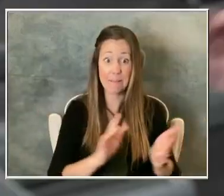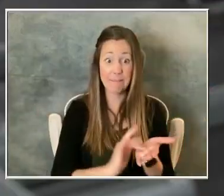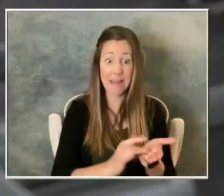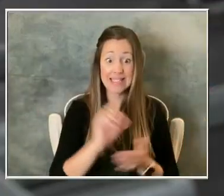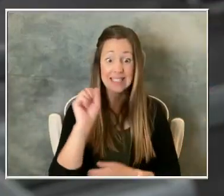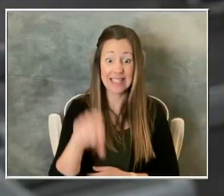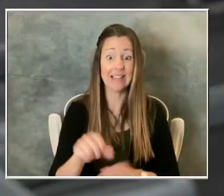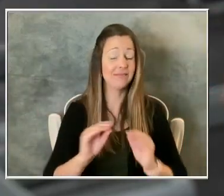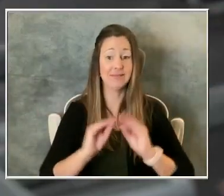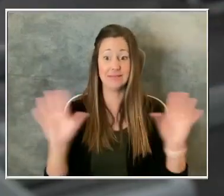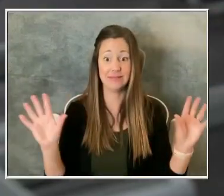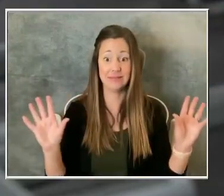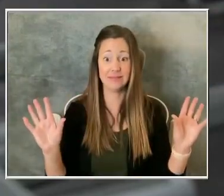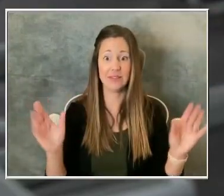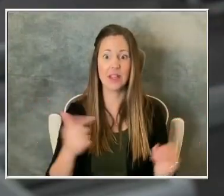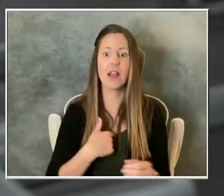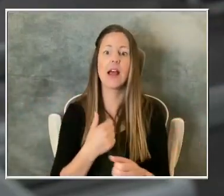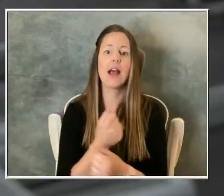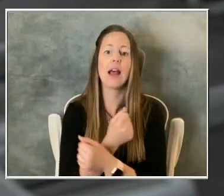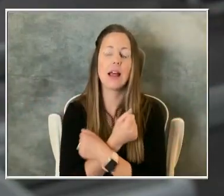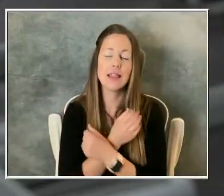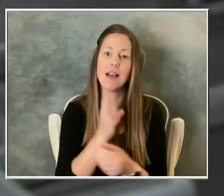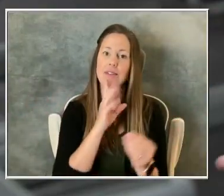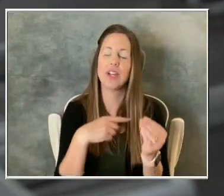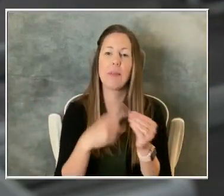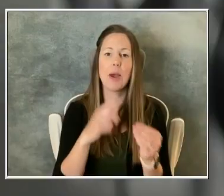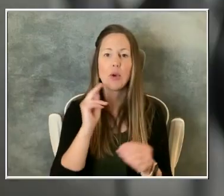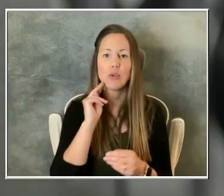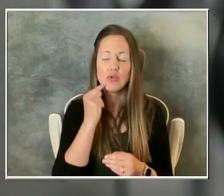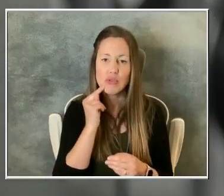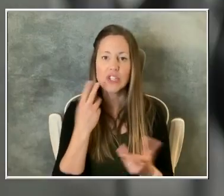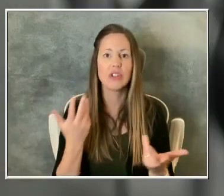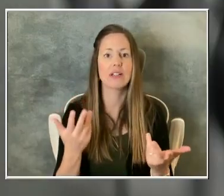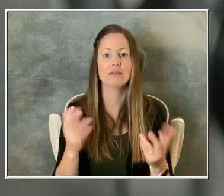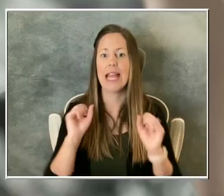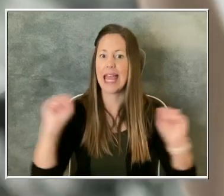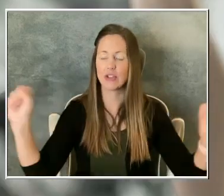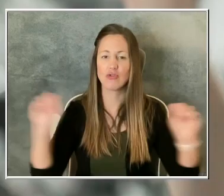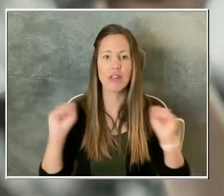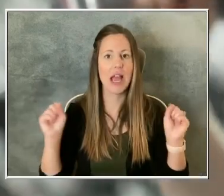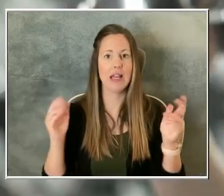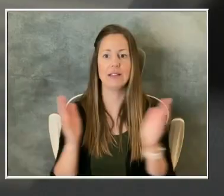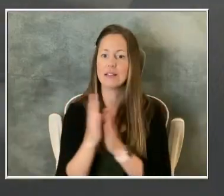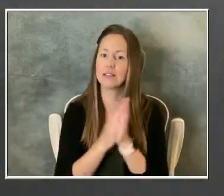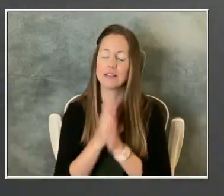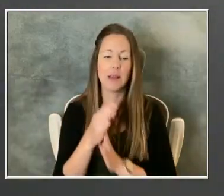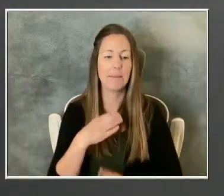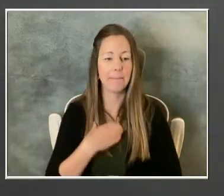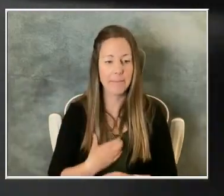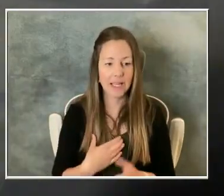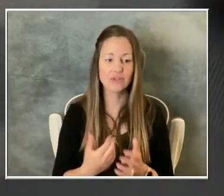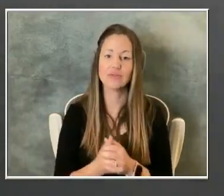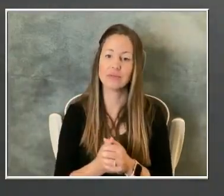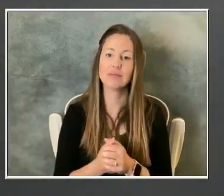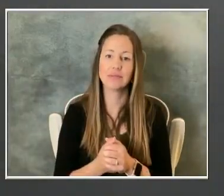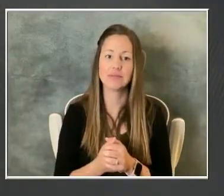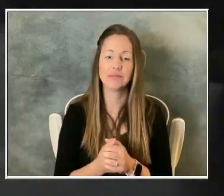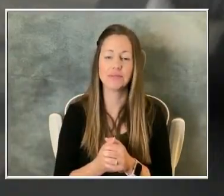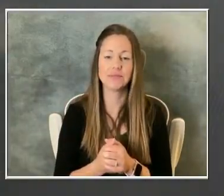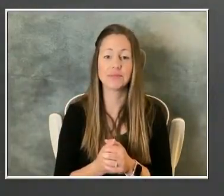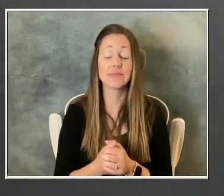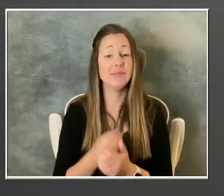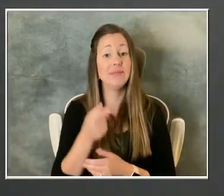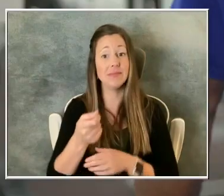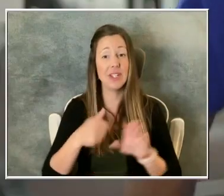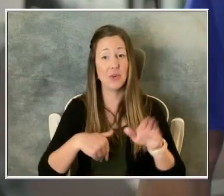I love talking about nutrition and exercise with anyone. It's my second passion next to nursing. If you walk 2 or 3